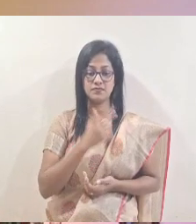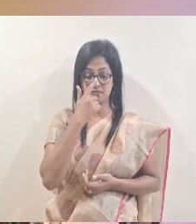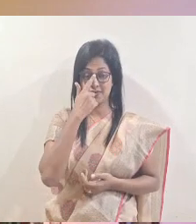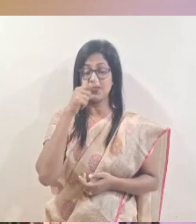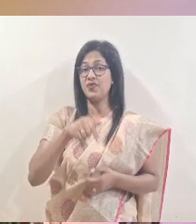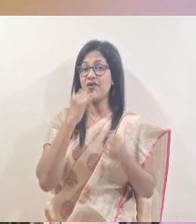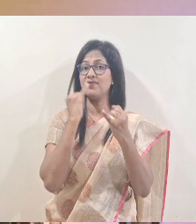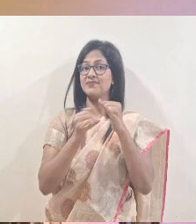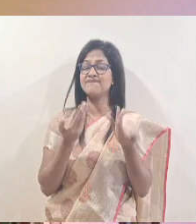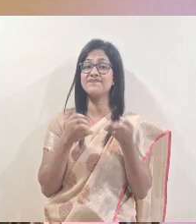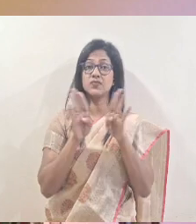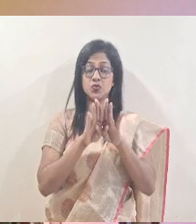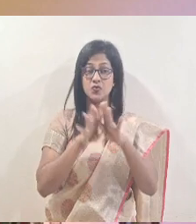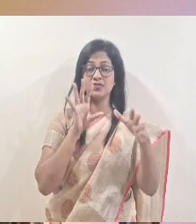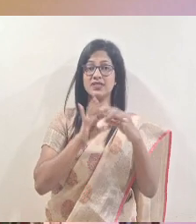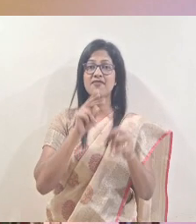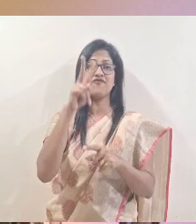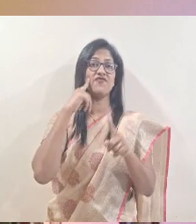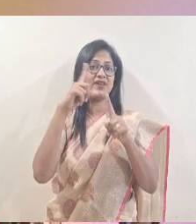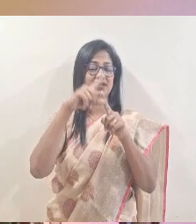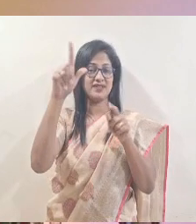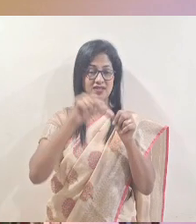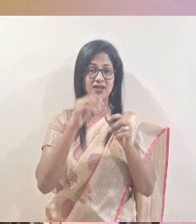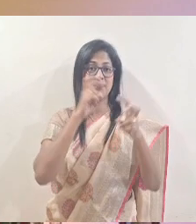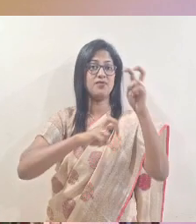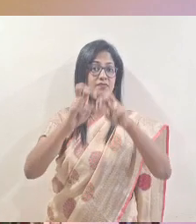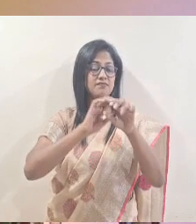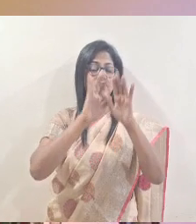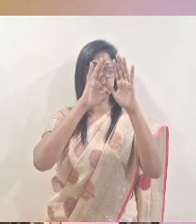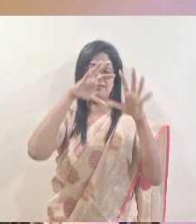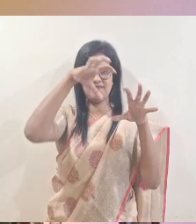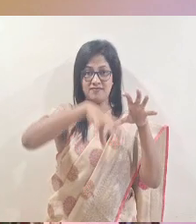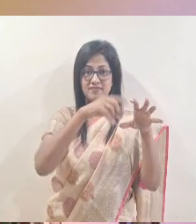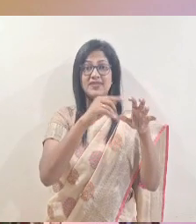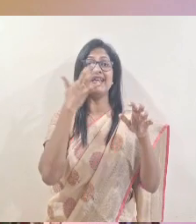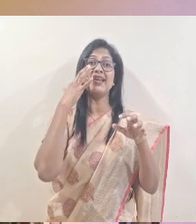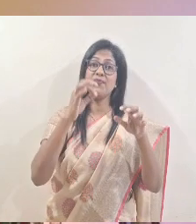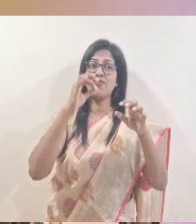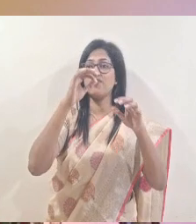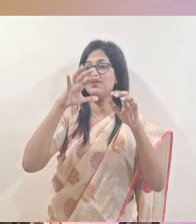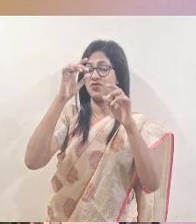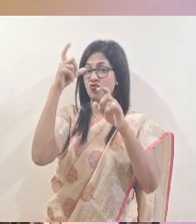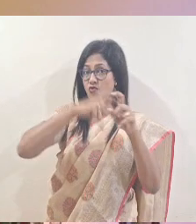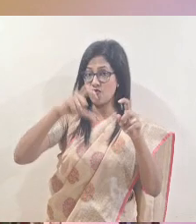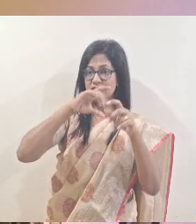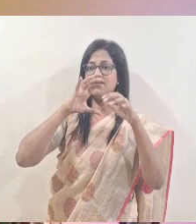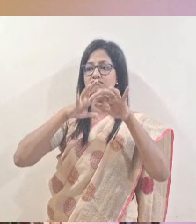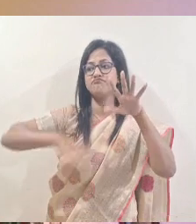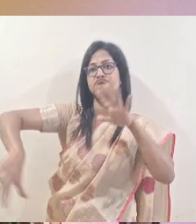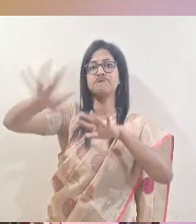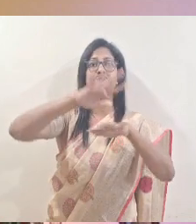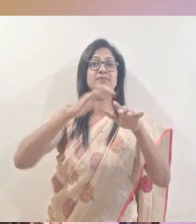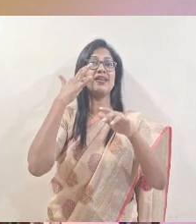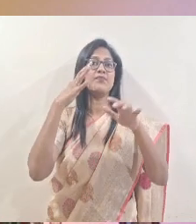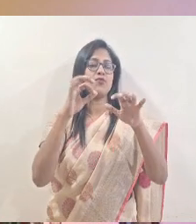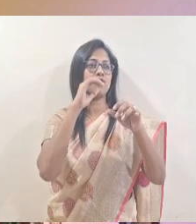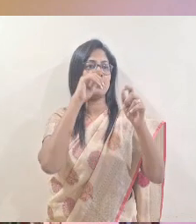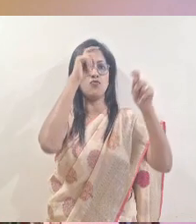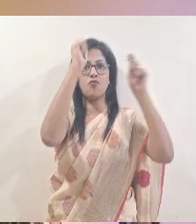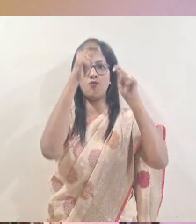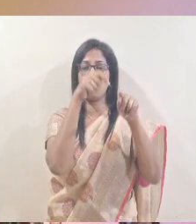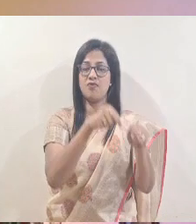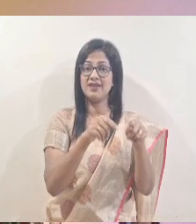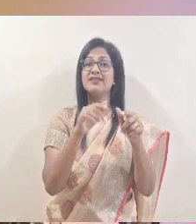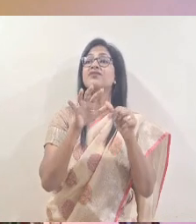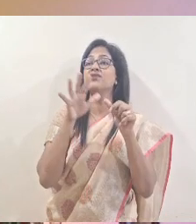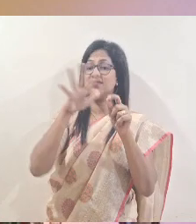So to conclude, Vaitala Mobility Hub plays a significant role in the development of Kochi and its hinterland. So improving